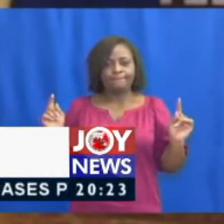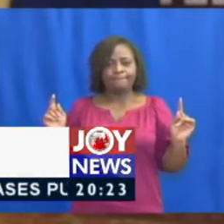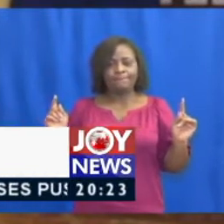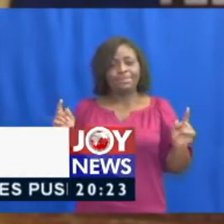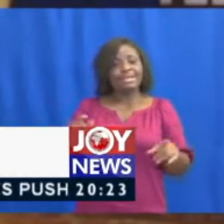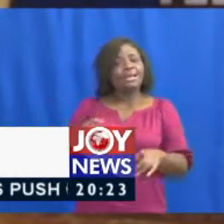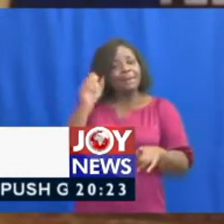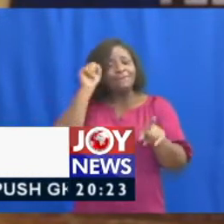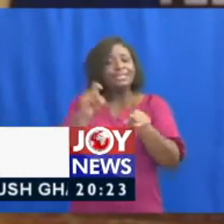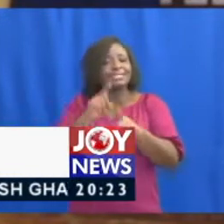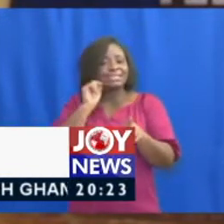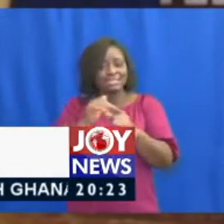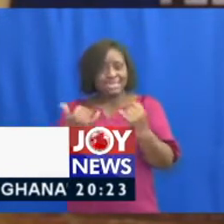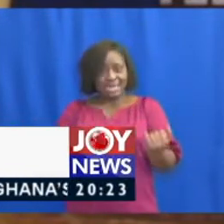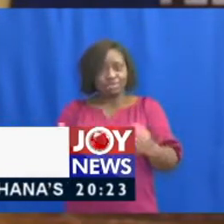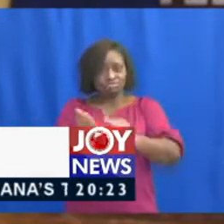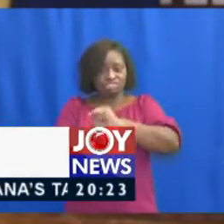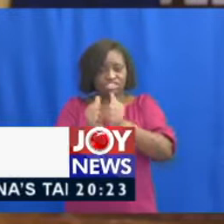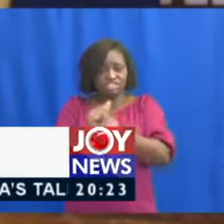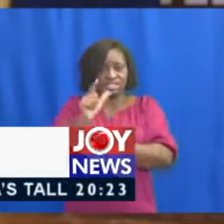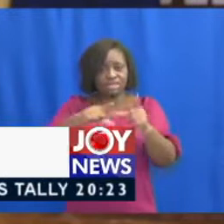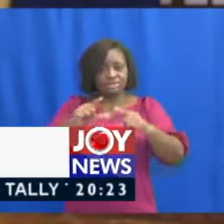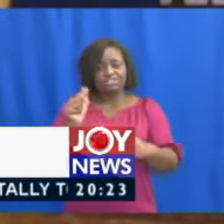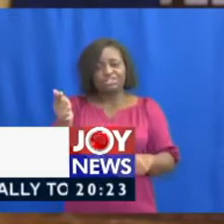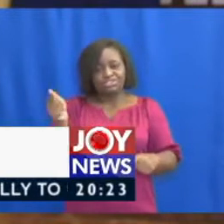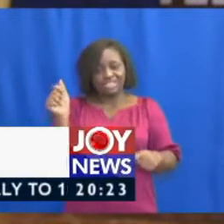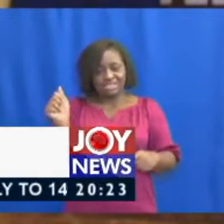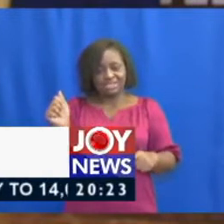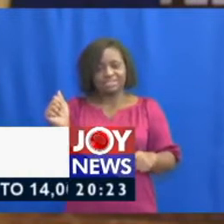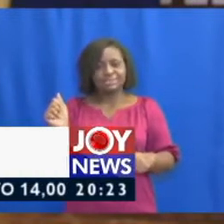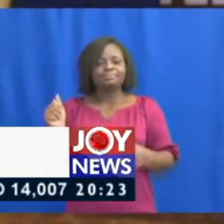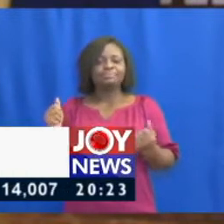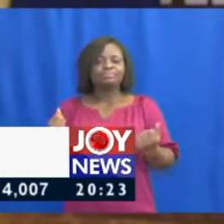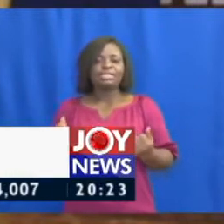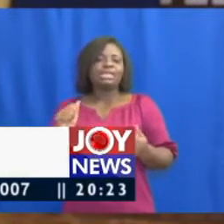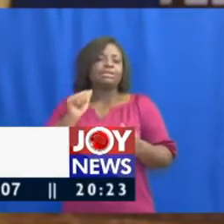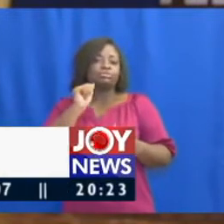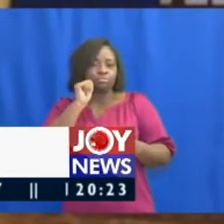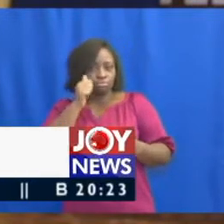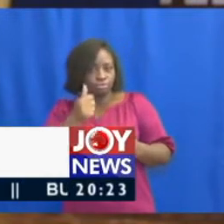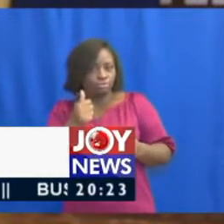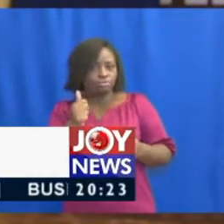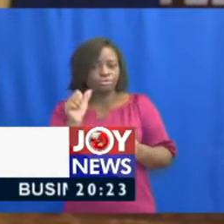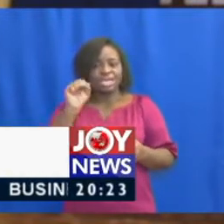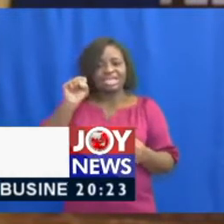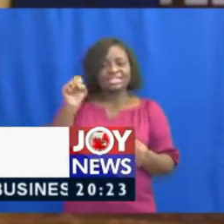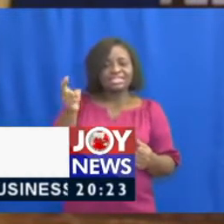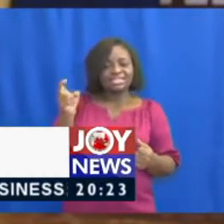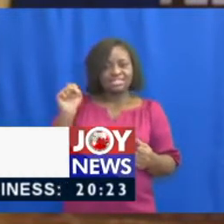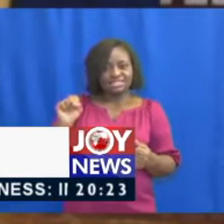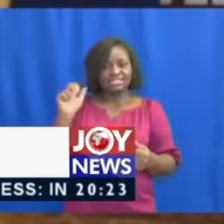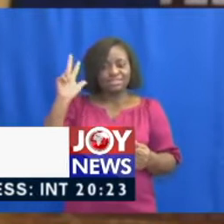And Yamime, get the war. Why SHS3B a buyer school? Casino